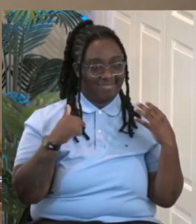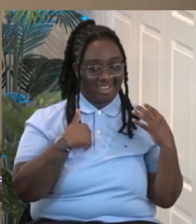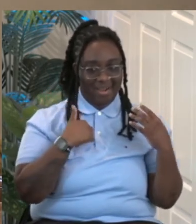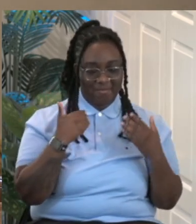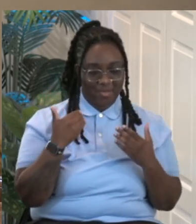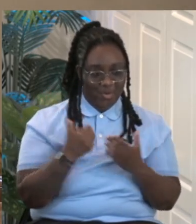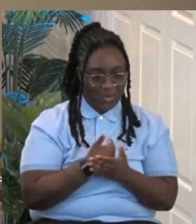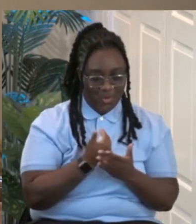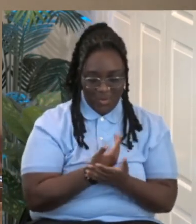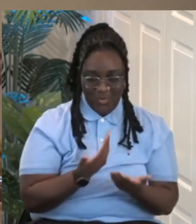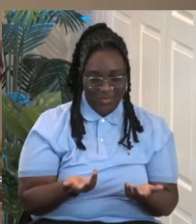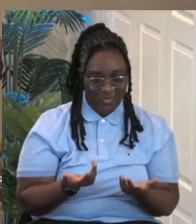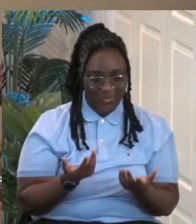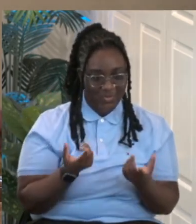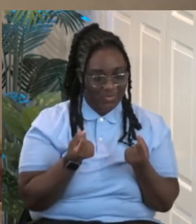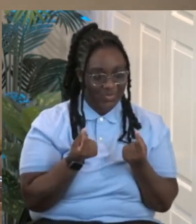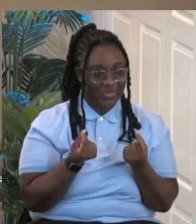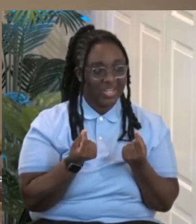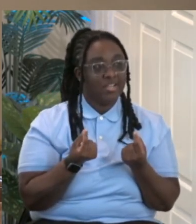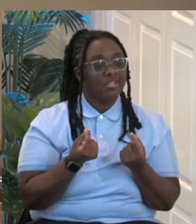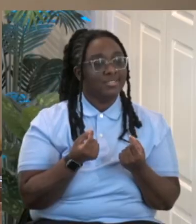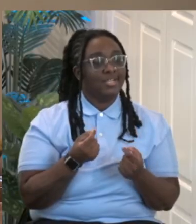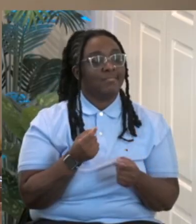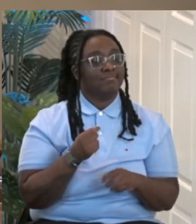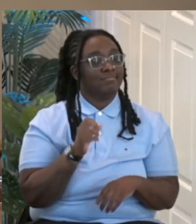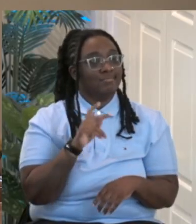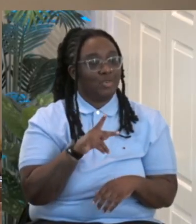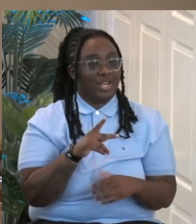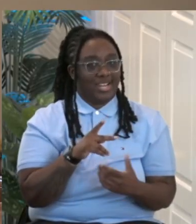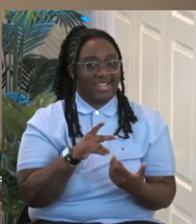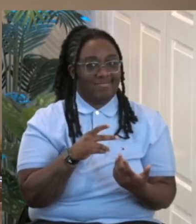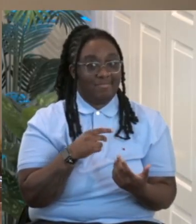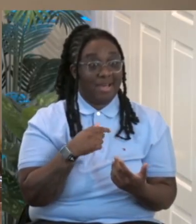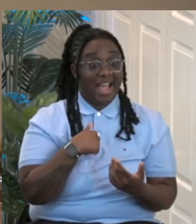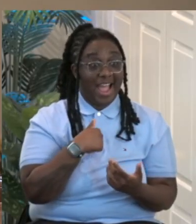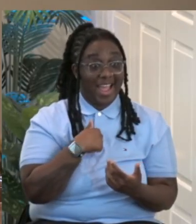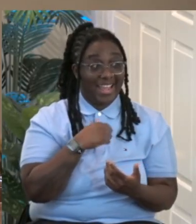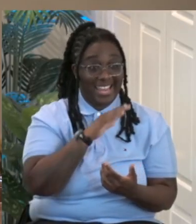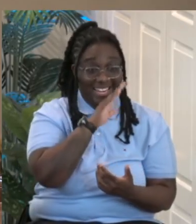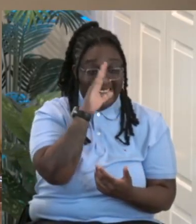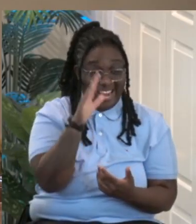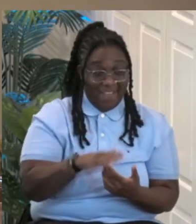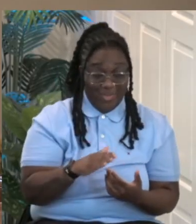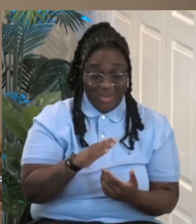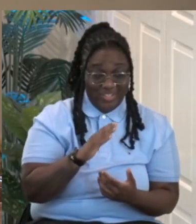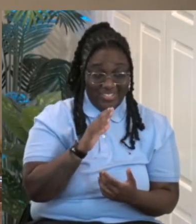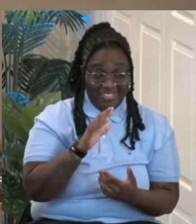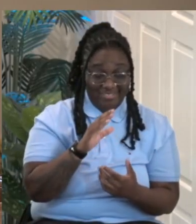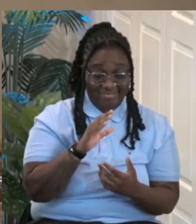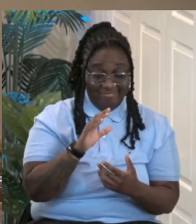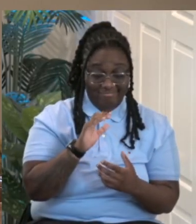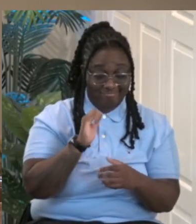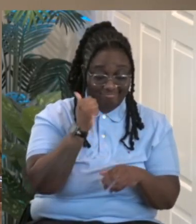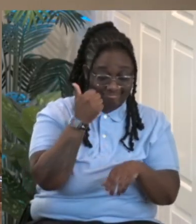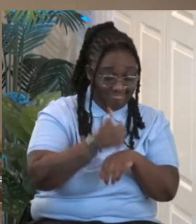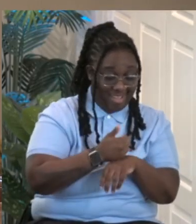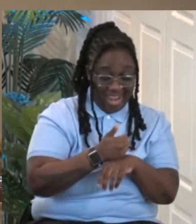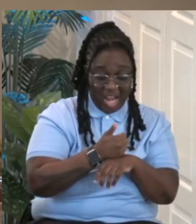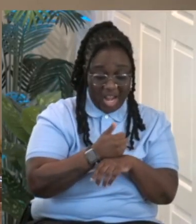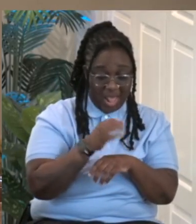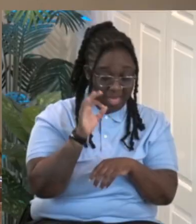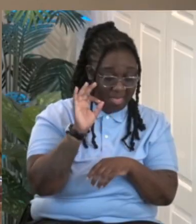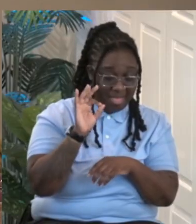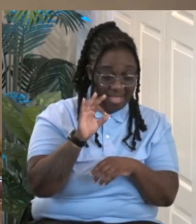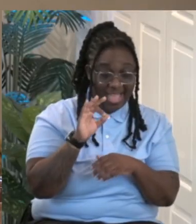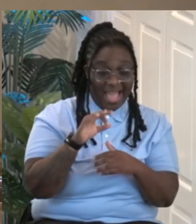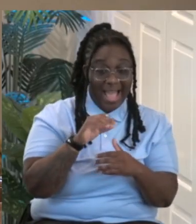they said, okay, you get to preach. Well, I had never preached in my life. I had never made a sermon. I had not taken homiletics